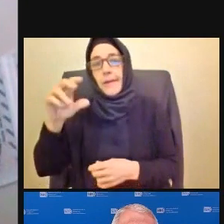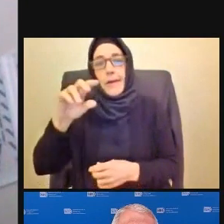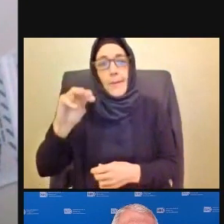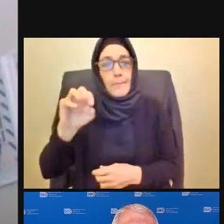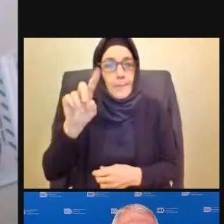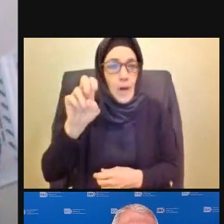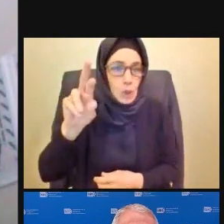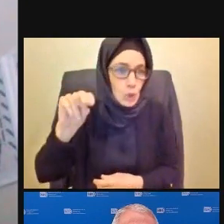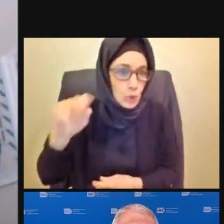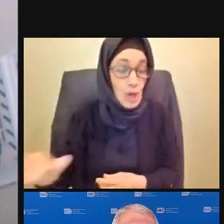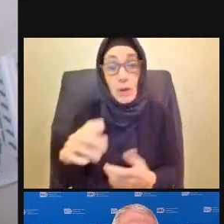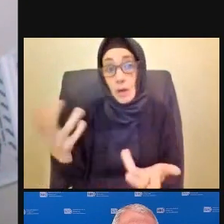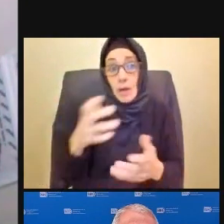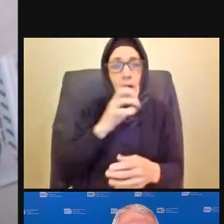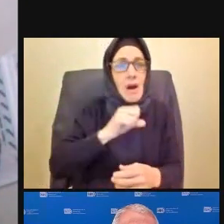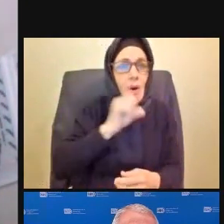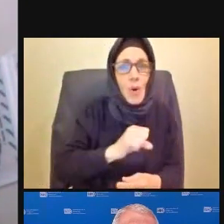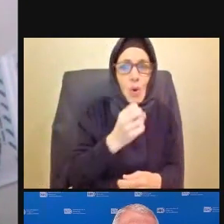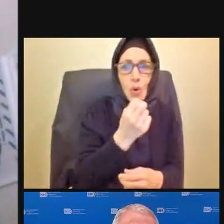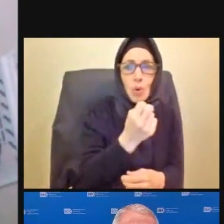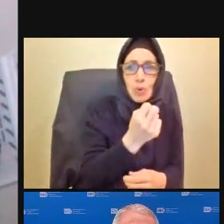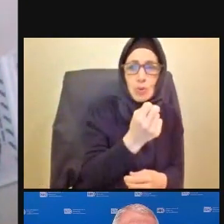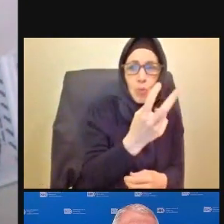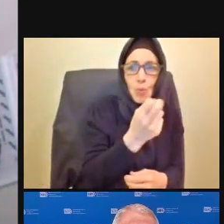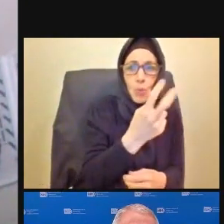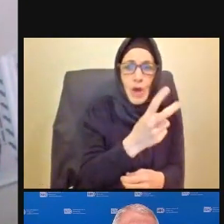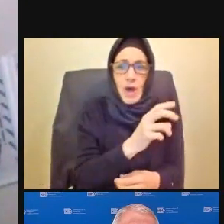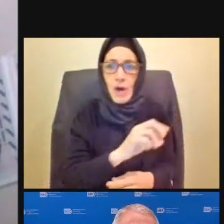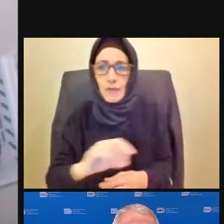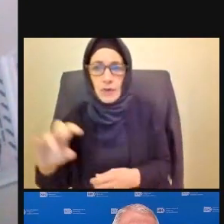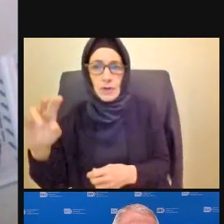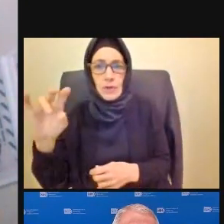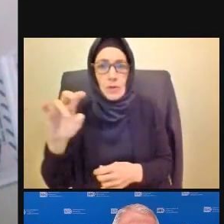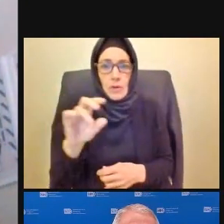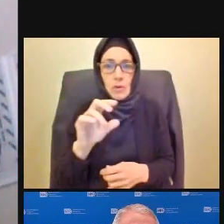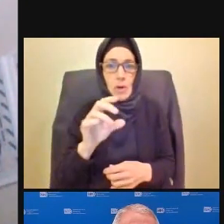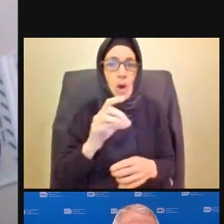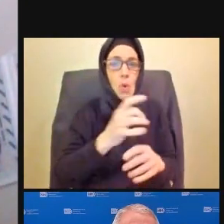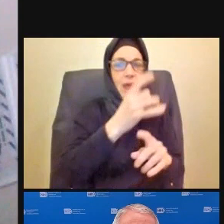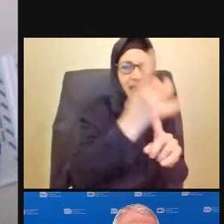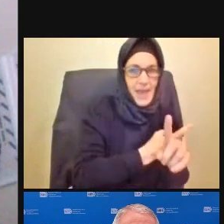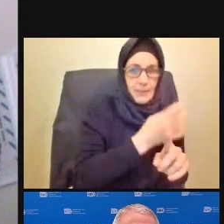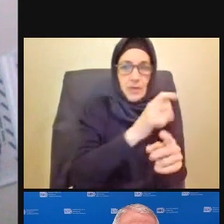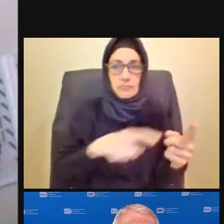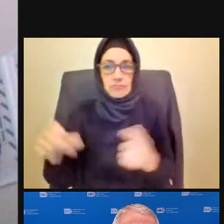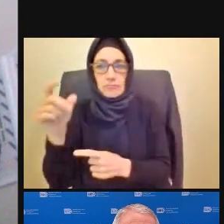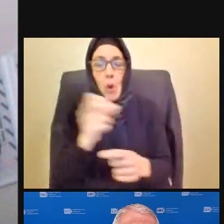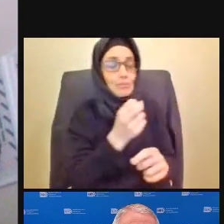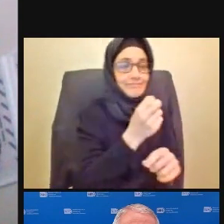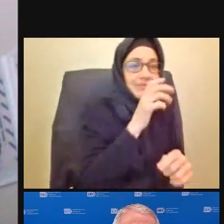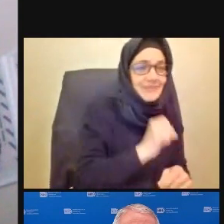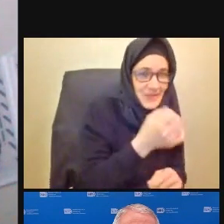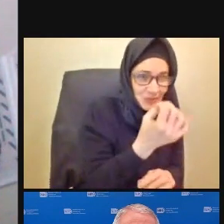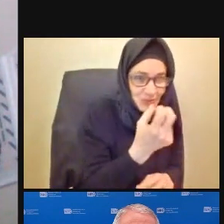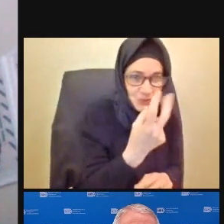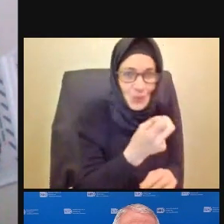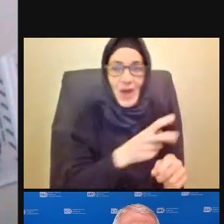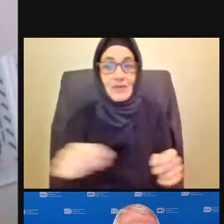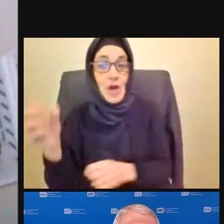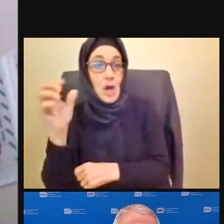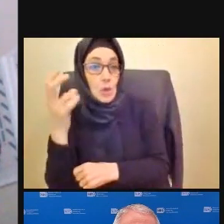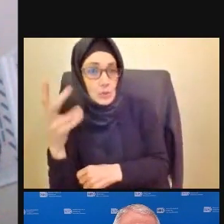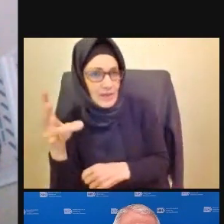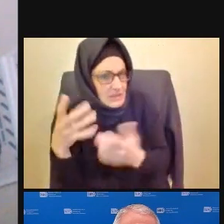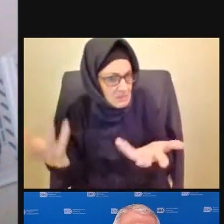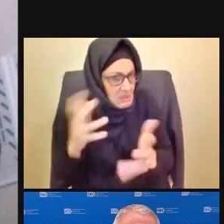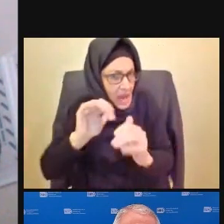Will they get a booster shot after 8 months as well? What role will schools play in booster shots, given that students who receive their vaccination as part of the